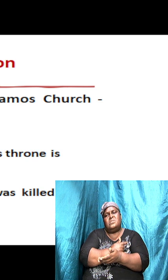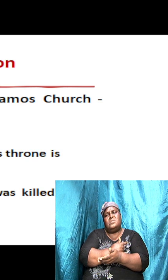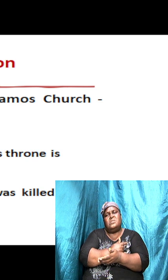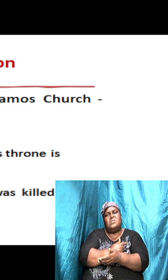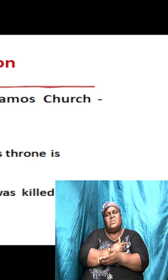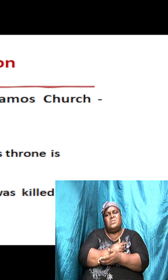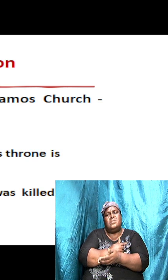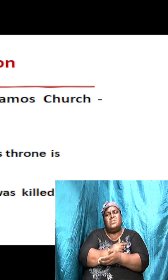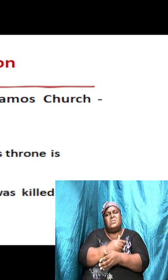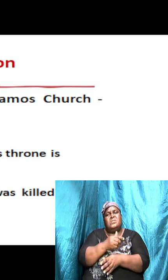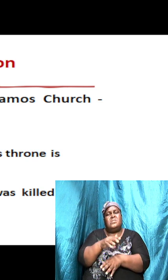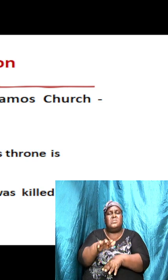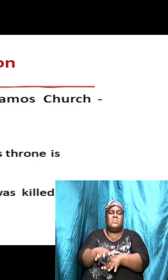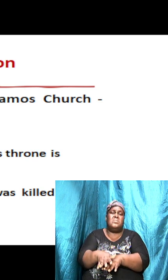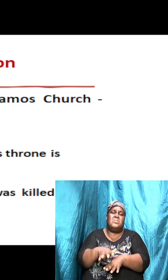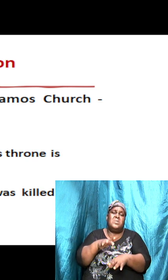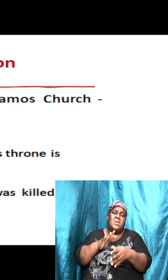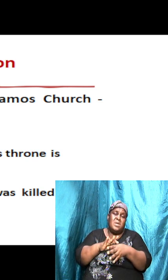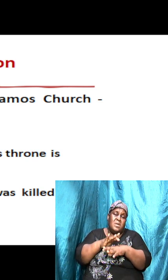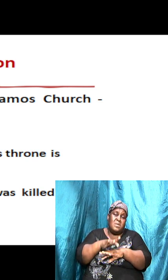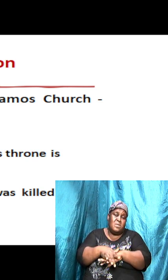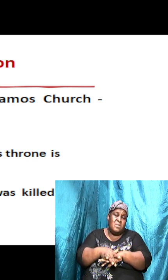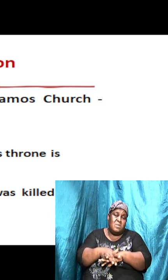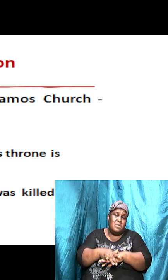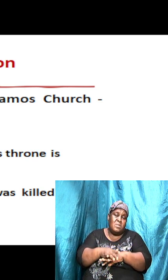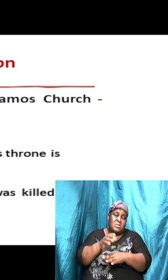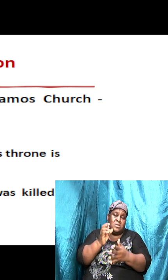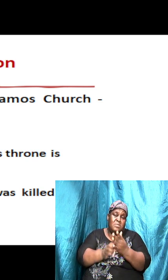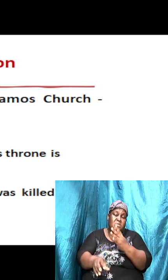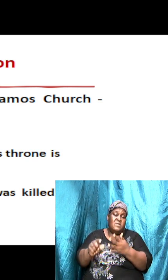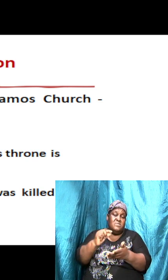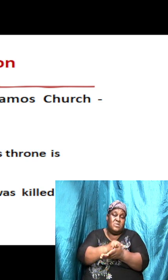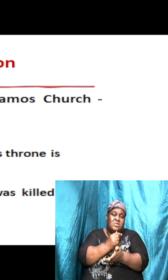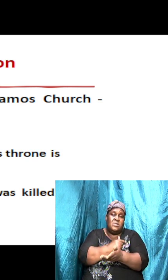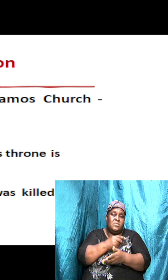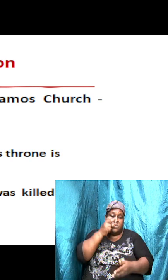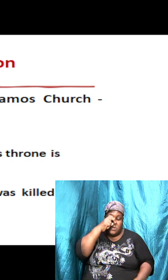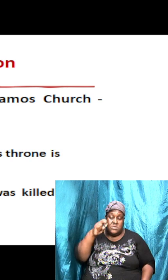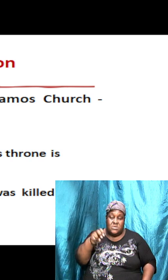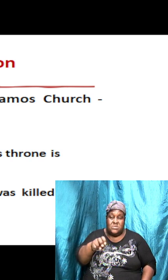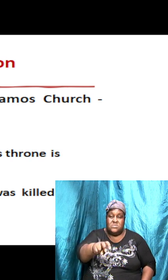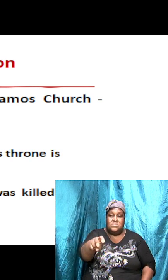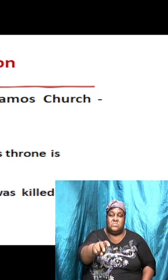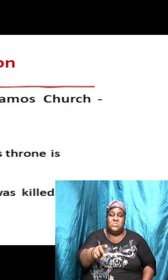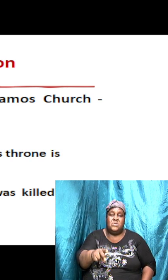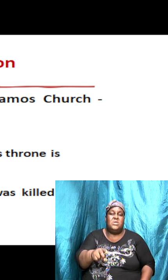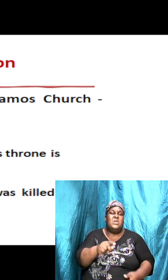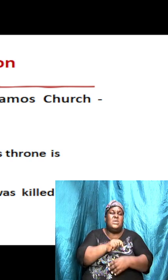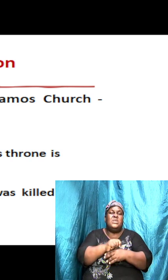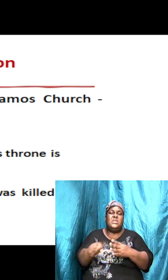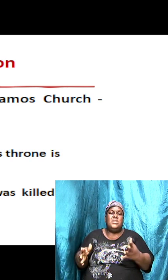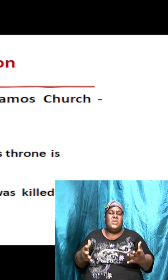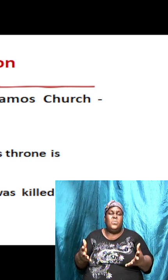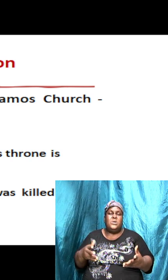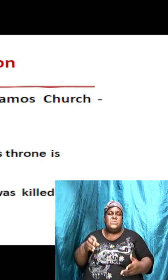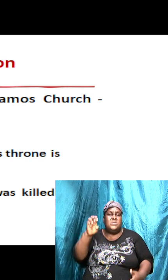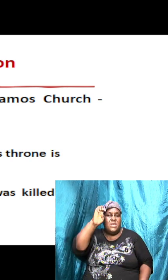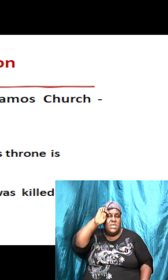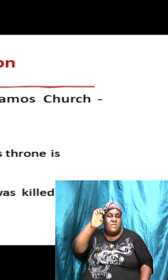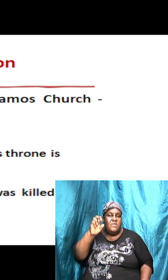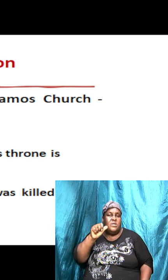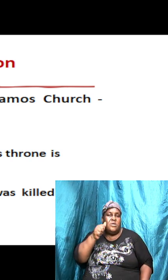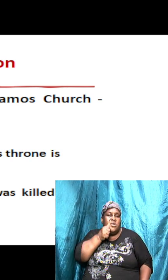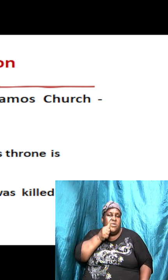in the early chapters of Genesis. It was the serpent that did what he did with Eve. And that serpent